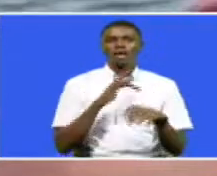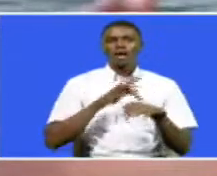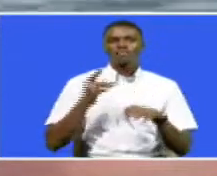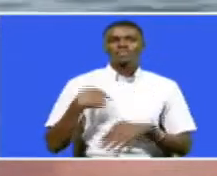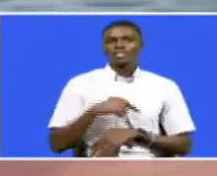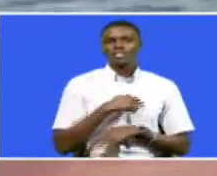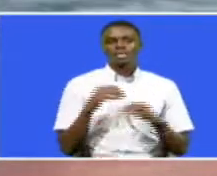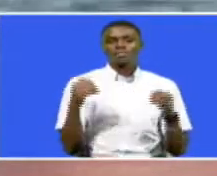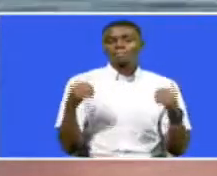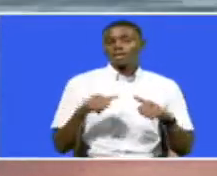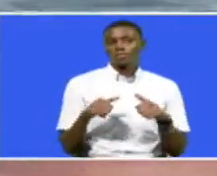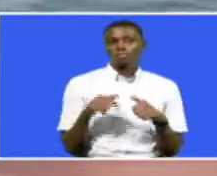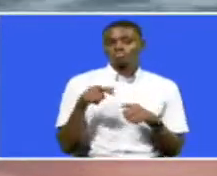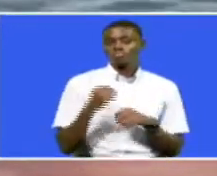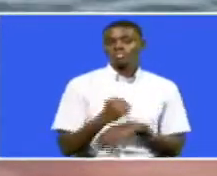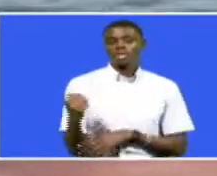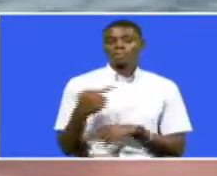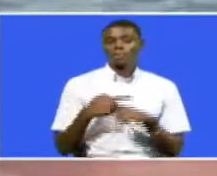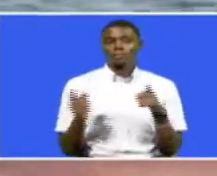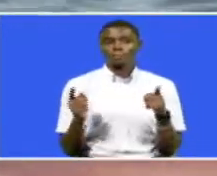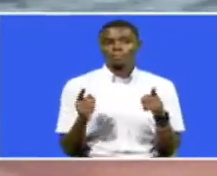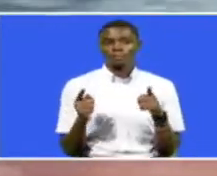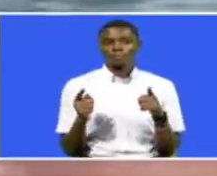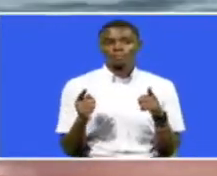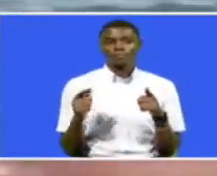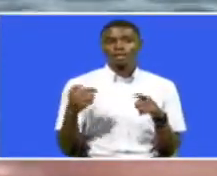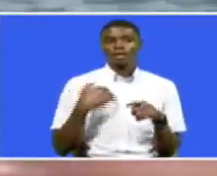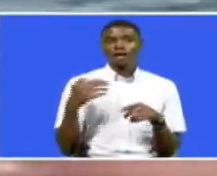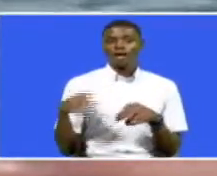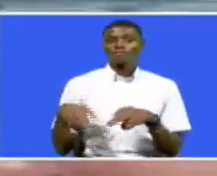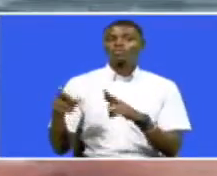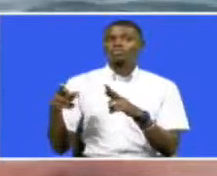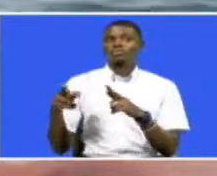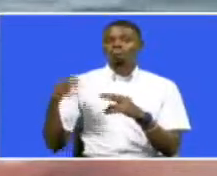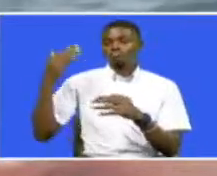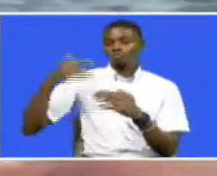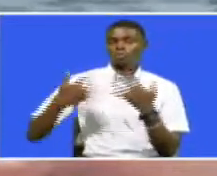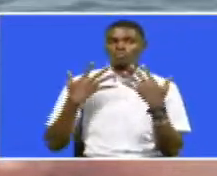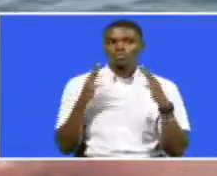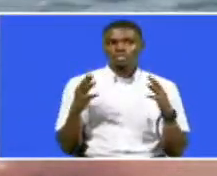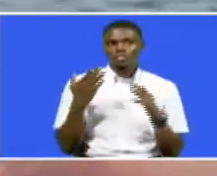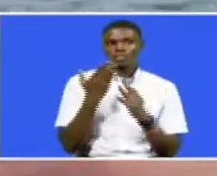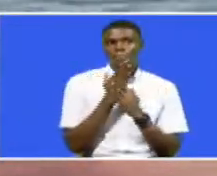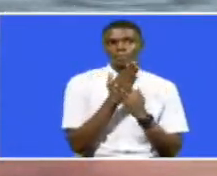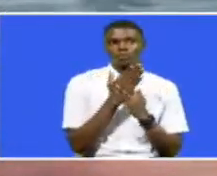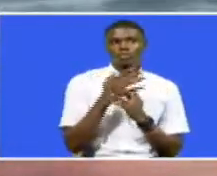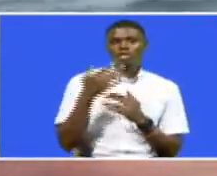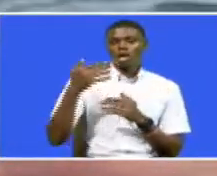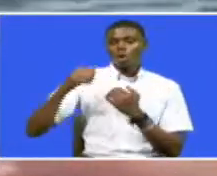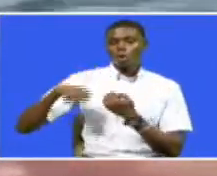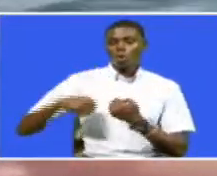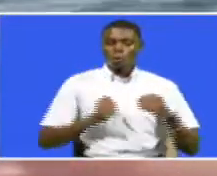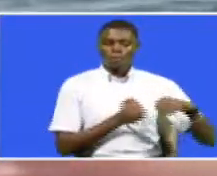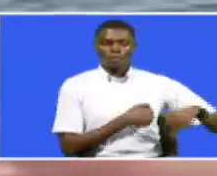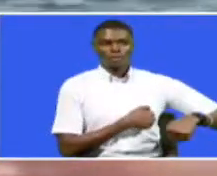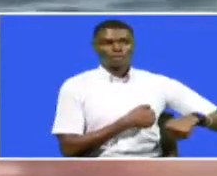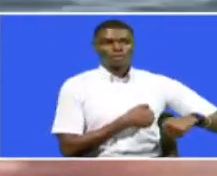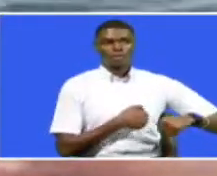us yet on this side, but there's a route we had to stop between Homa Bay